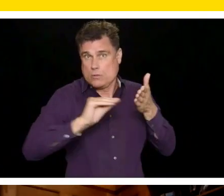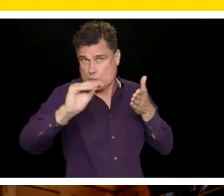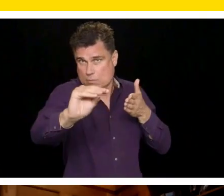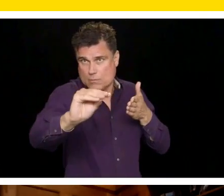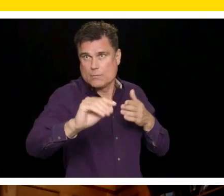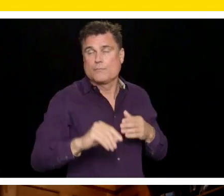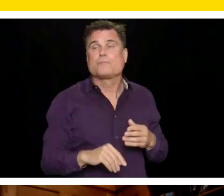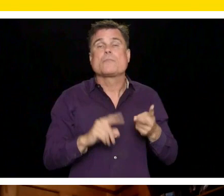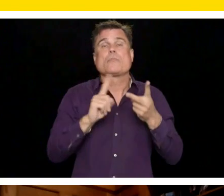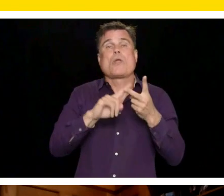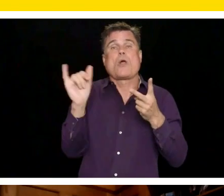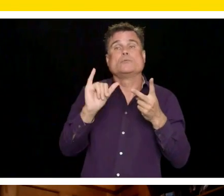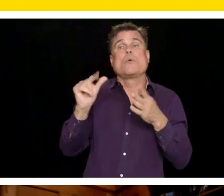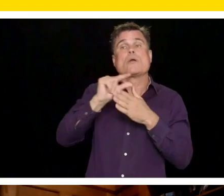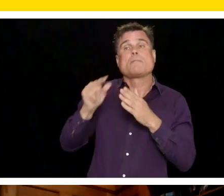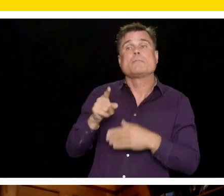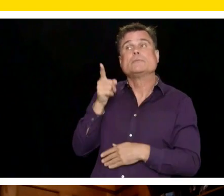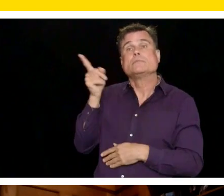We cut